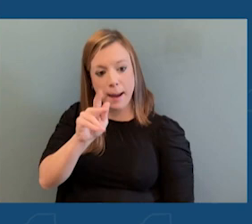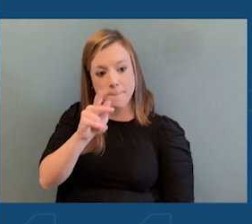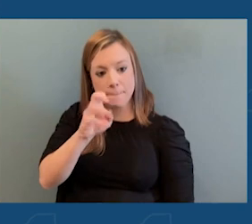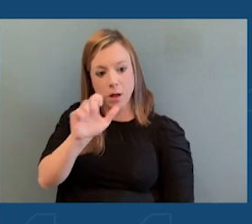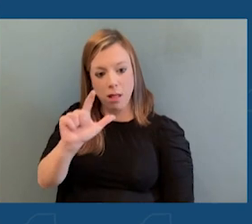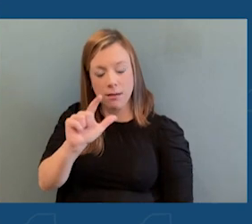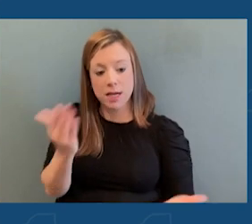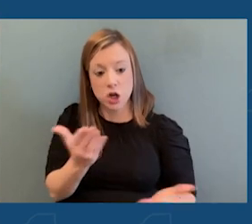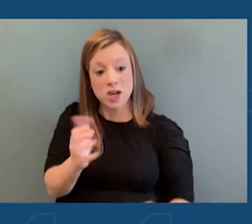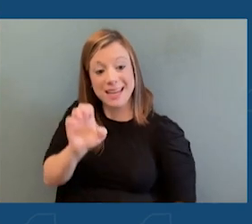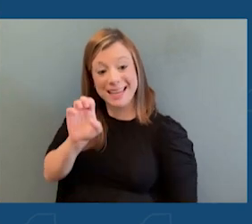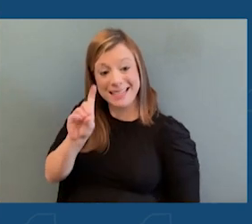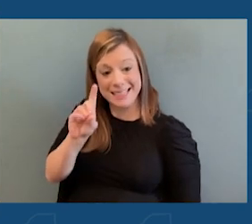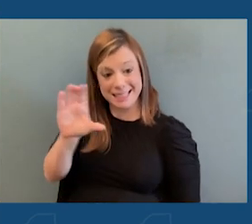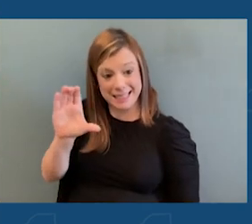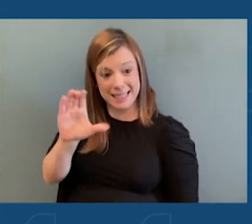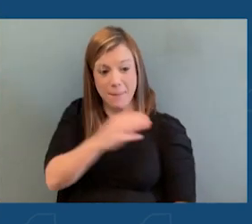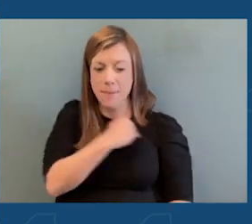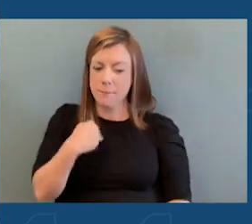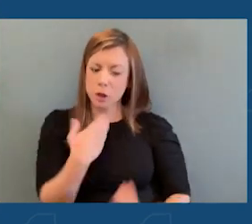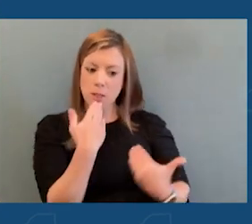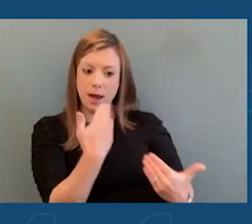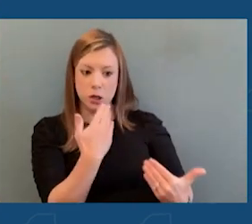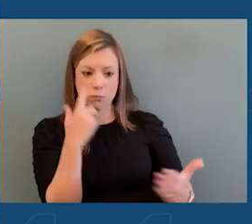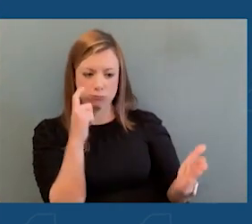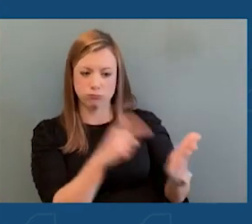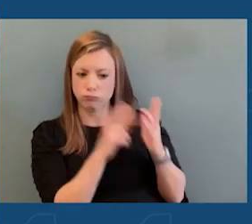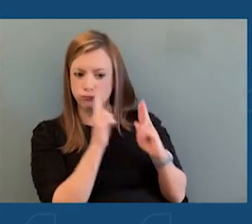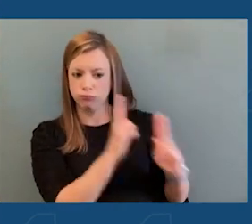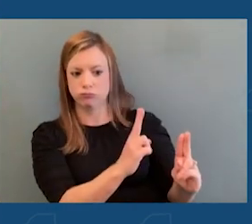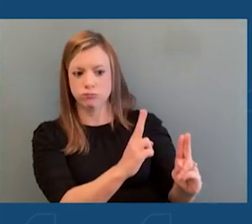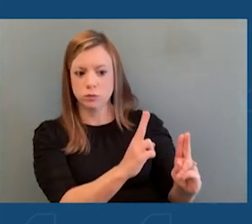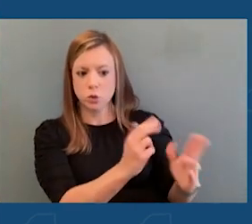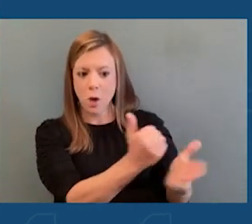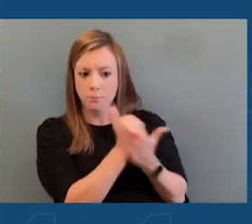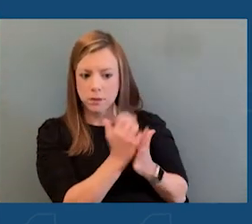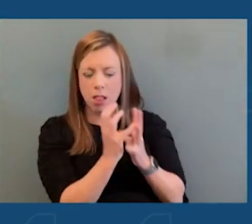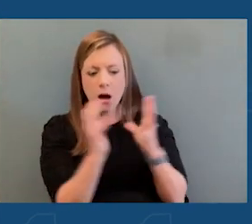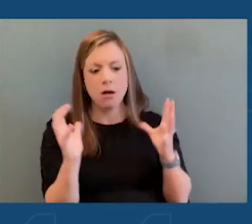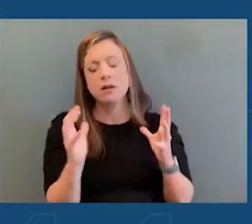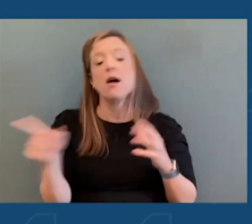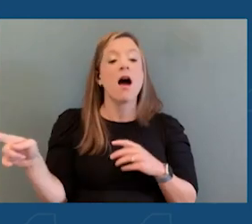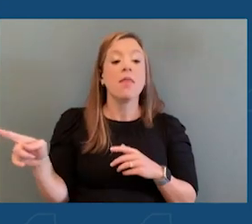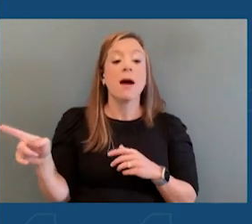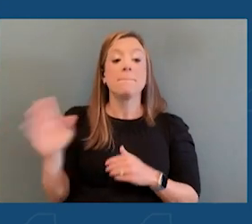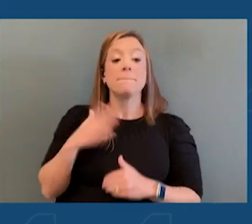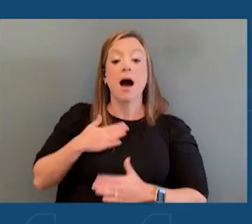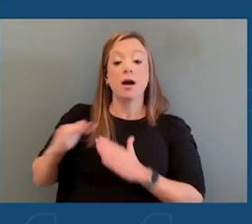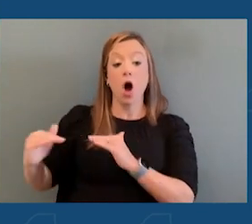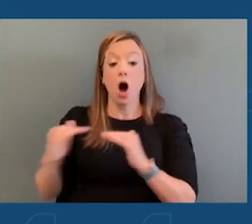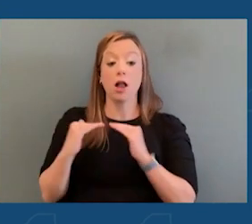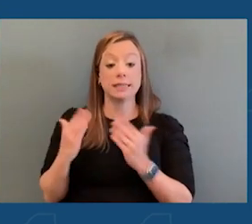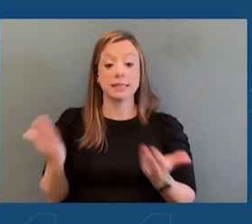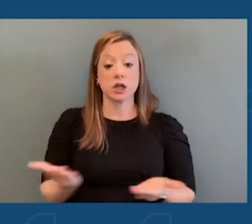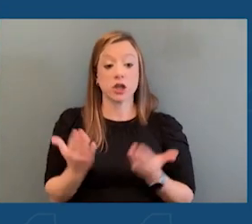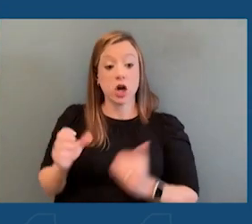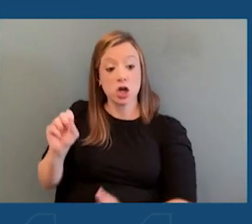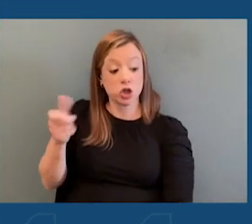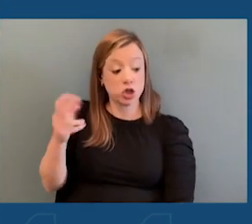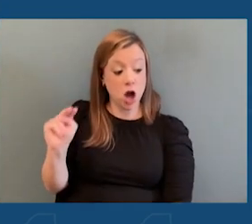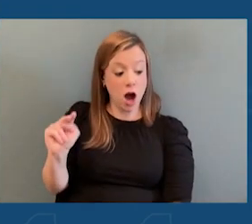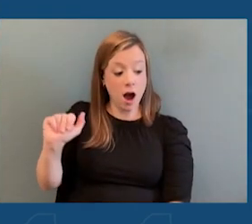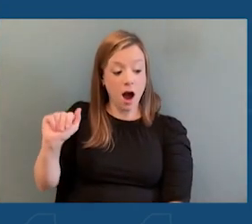members who made this happen. And I also want to thank my colleagues who are here. I know Councilmember Sean Abreu is here. The